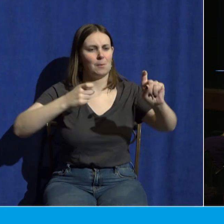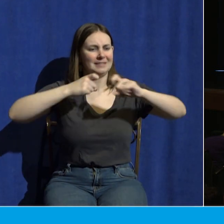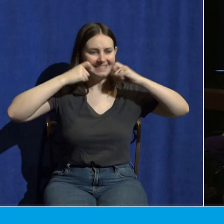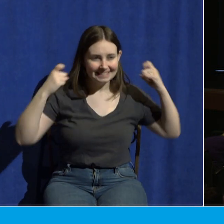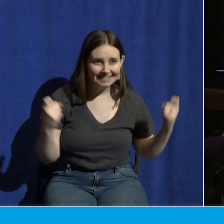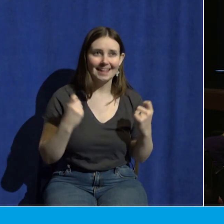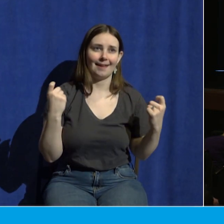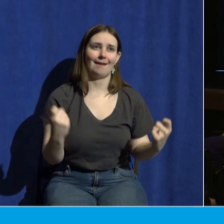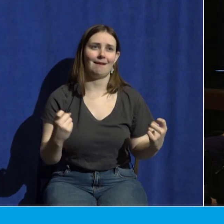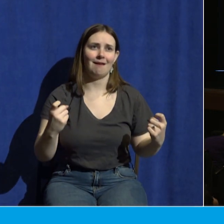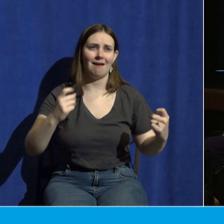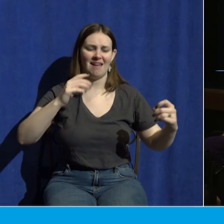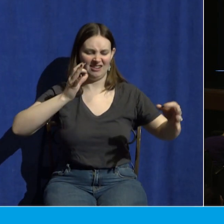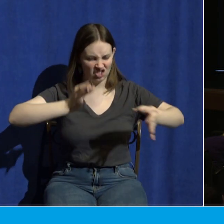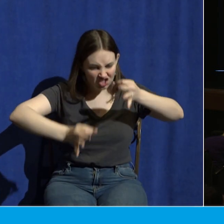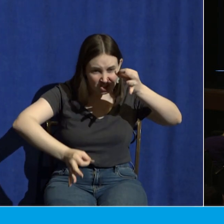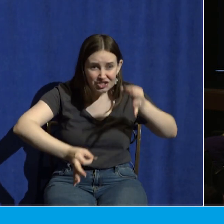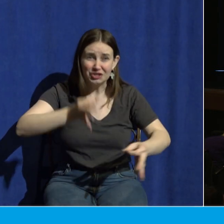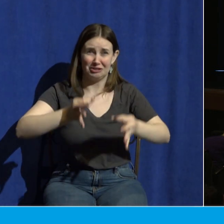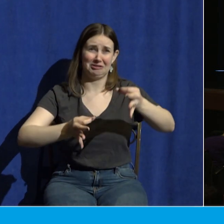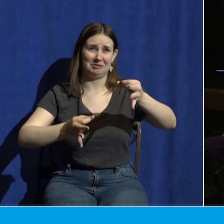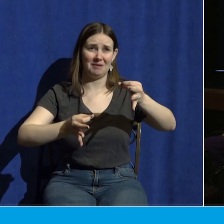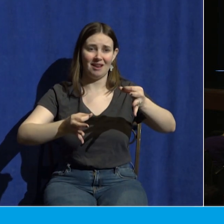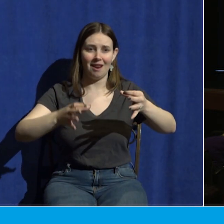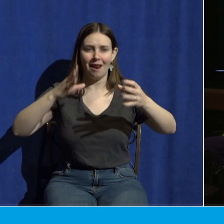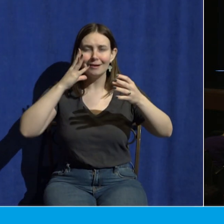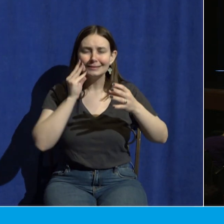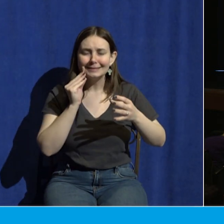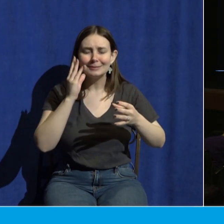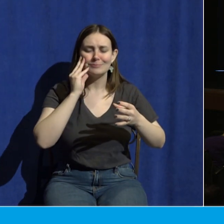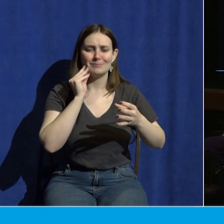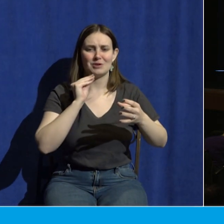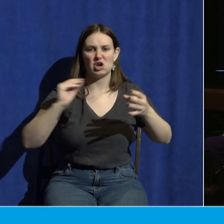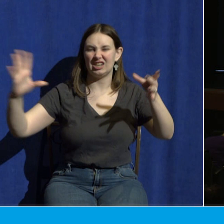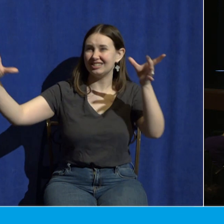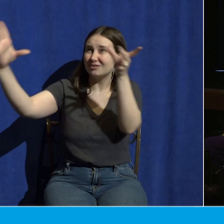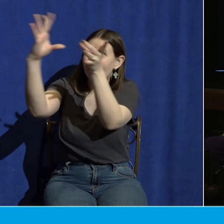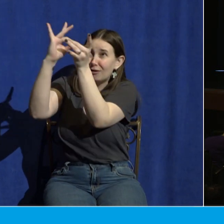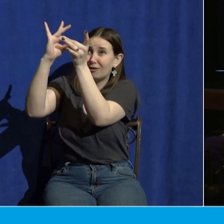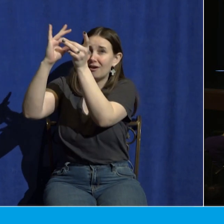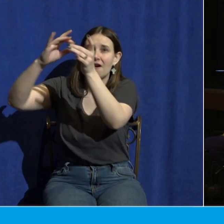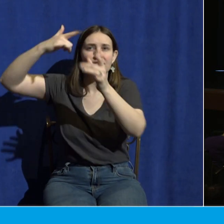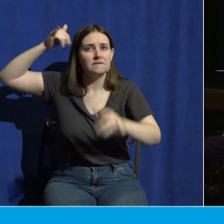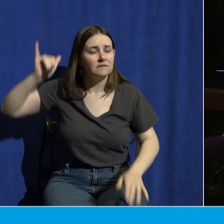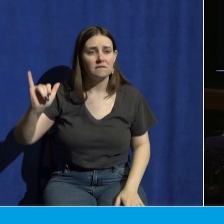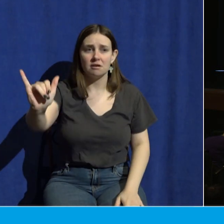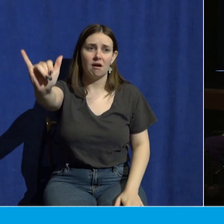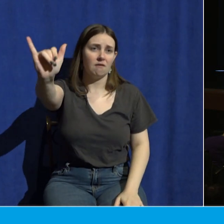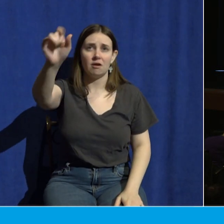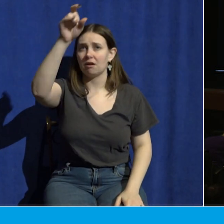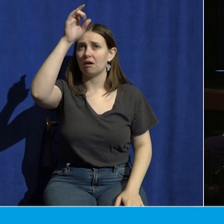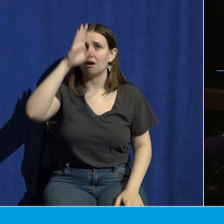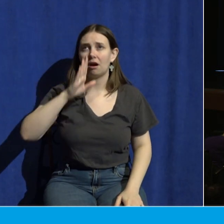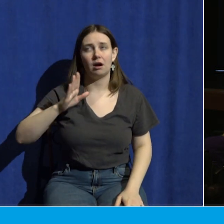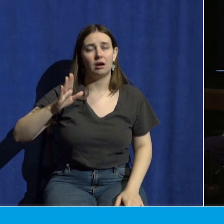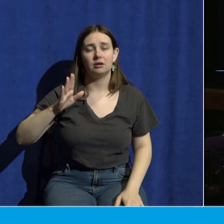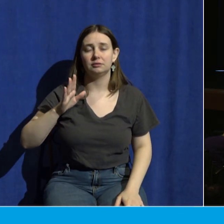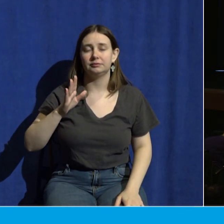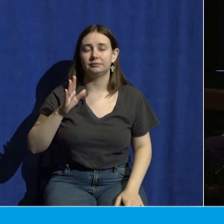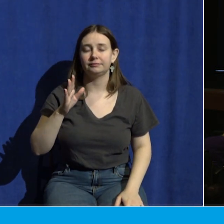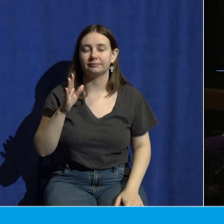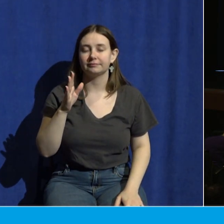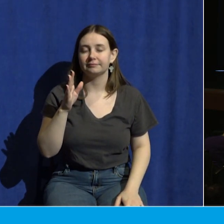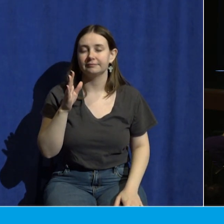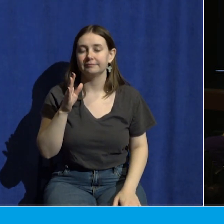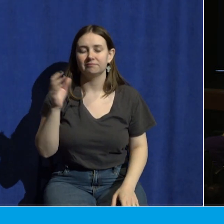to experience restoration of you for all of eternity. God, we pray, please bring it about.